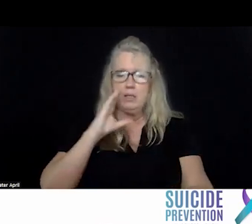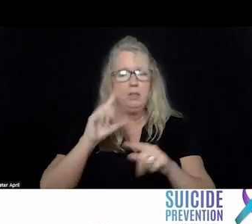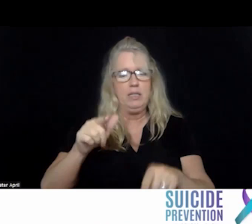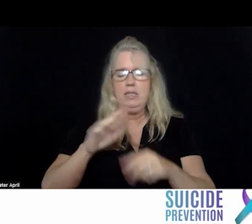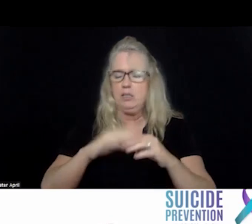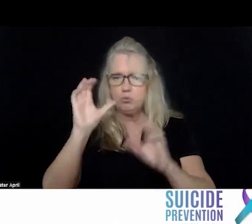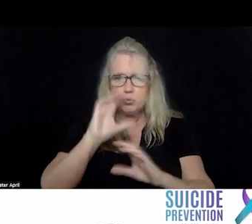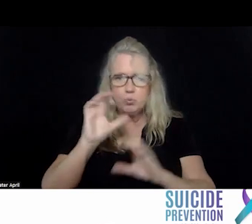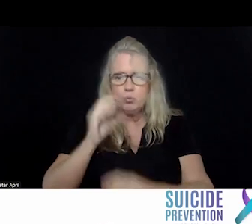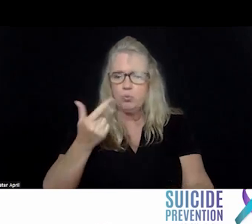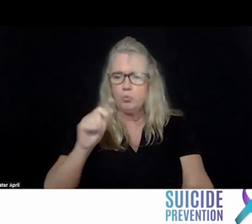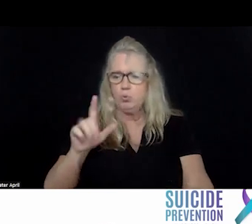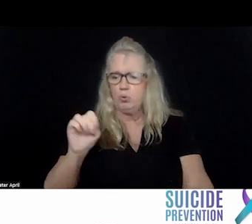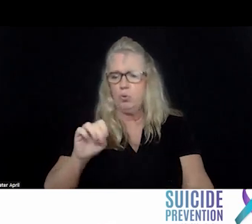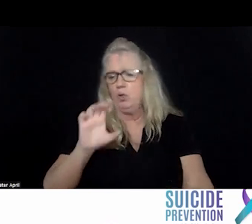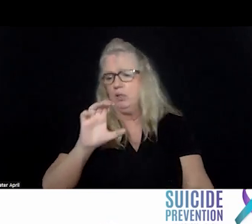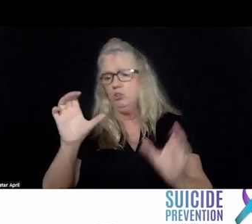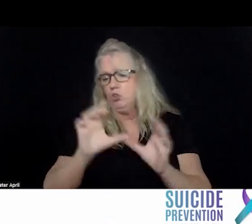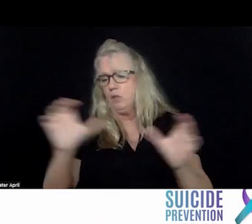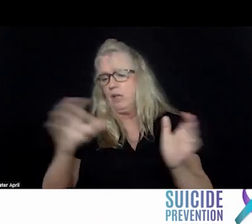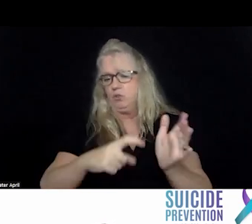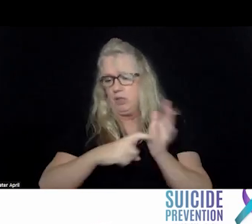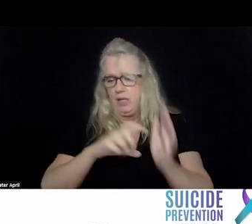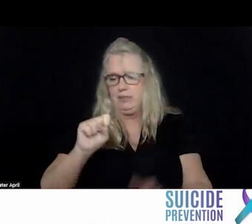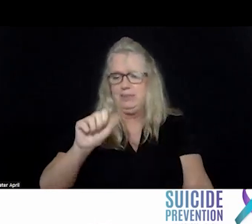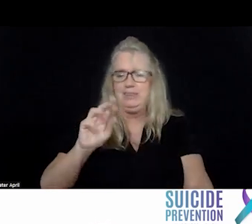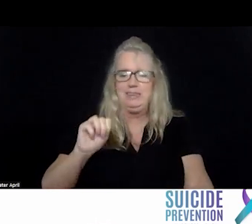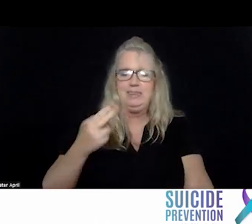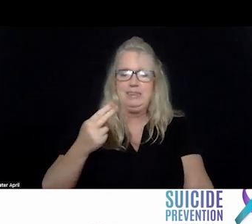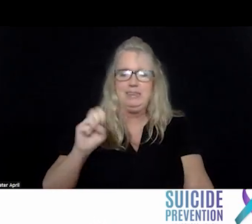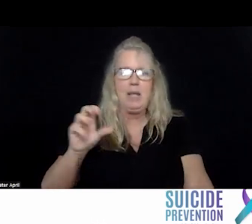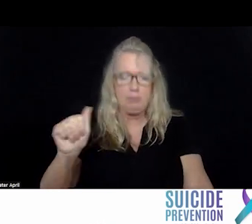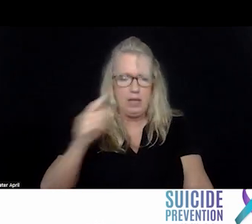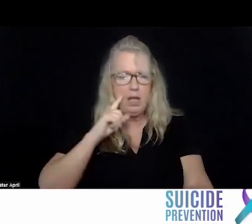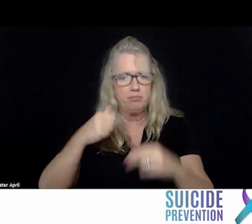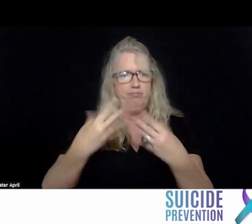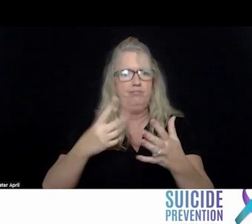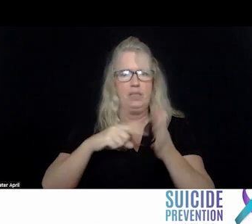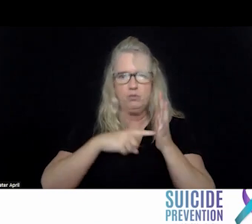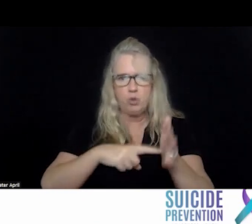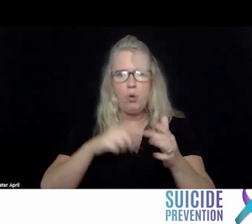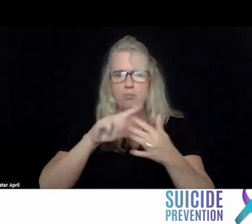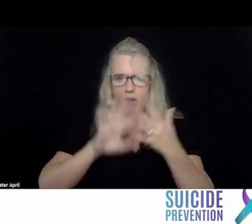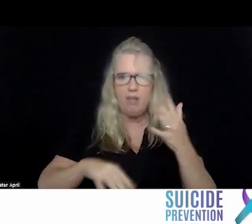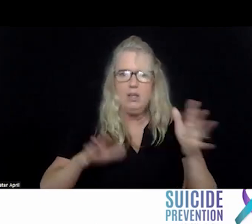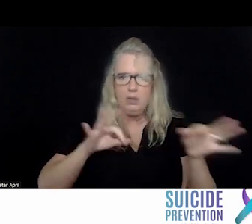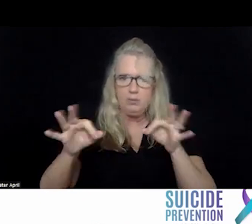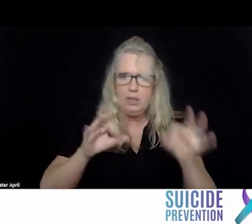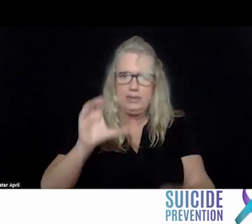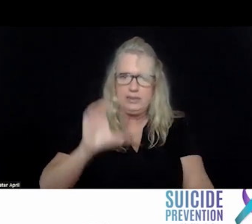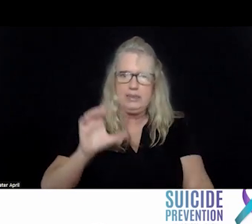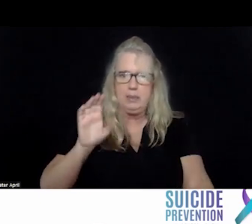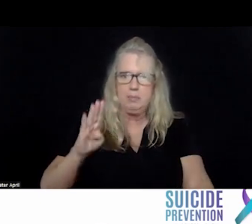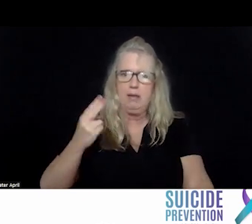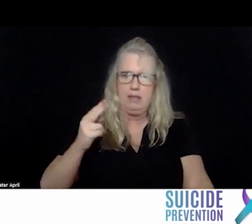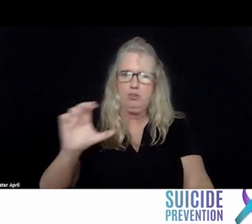and Google CCBHC certification criteria SAMHSA. It'll bring you to your site, and the certification criteria that really explain what CCBHCs are